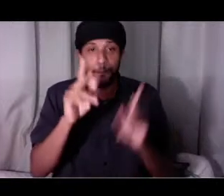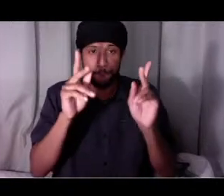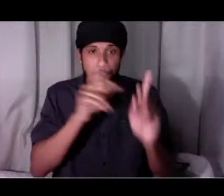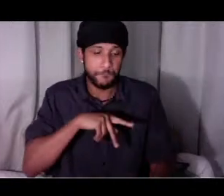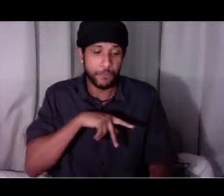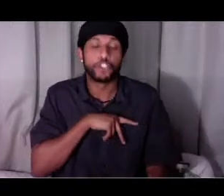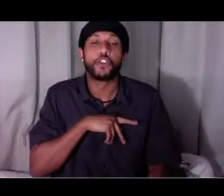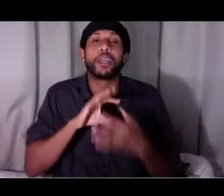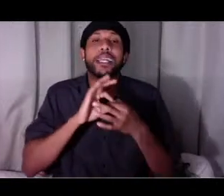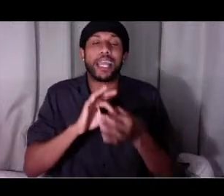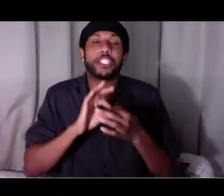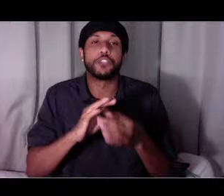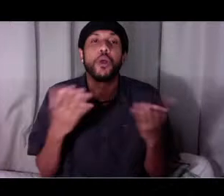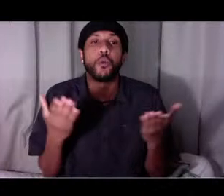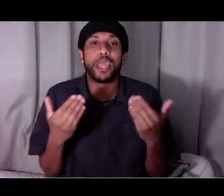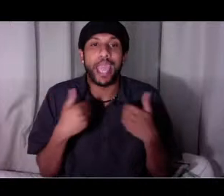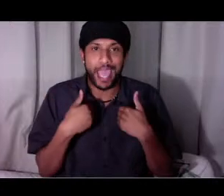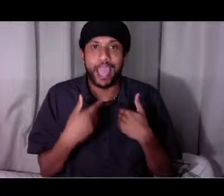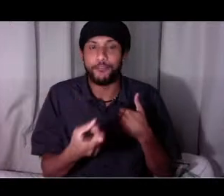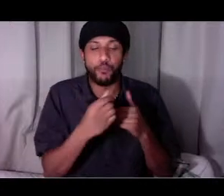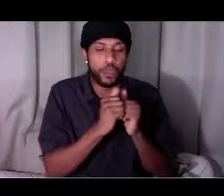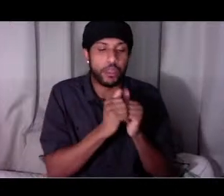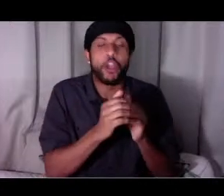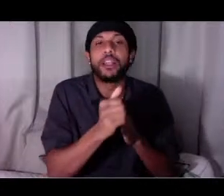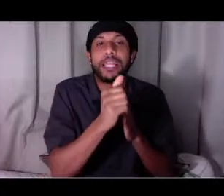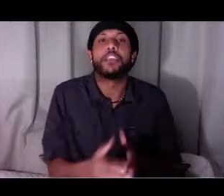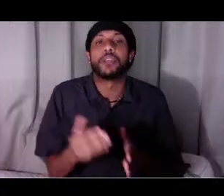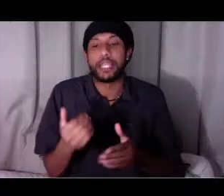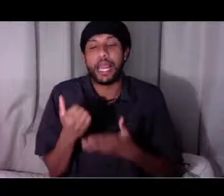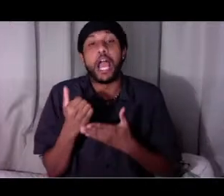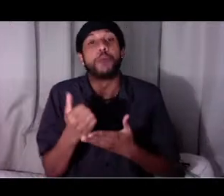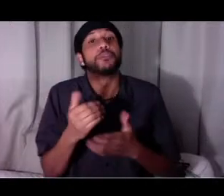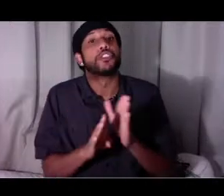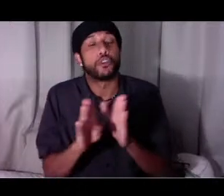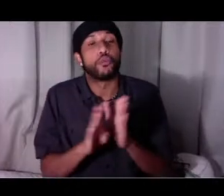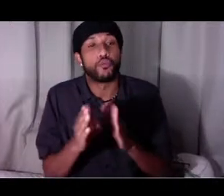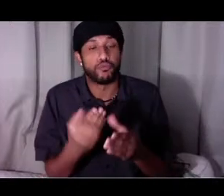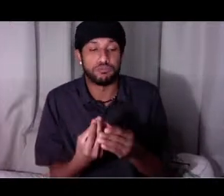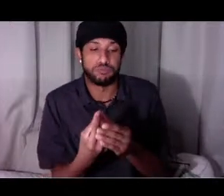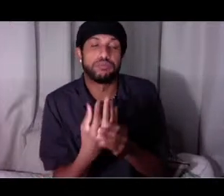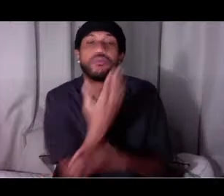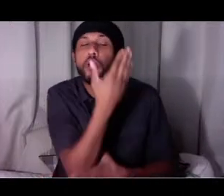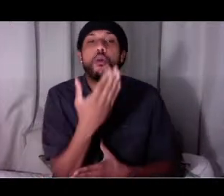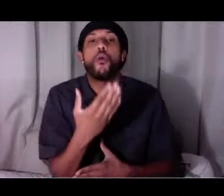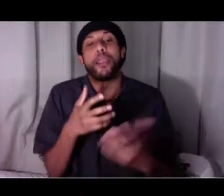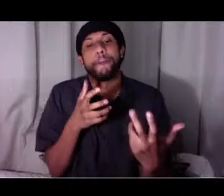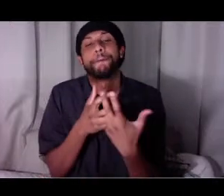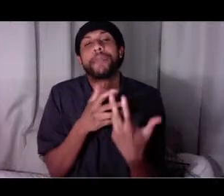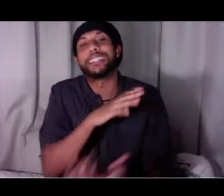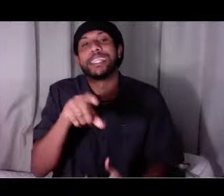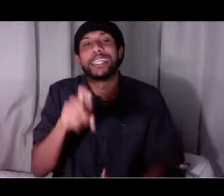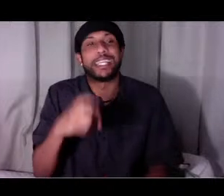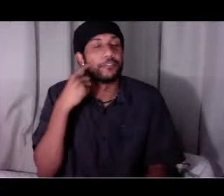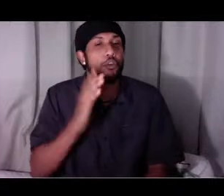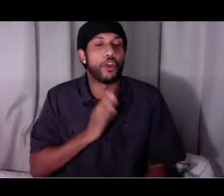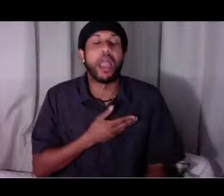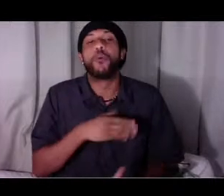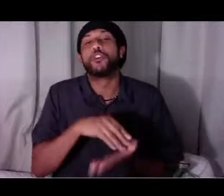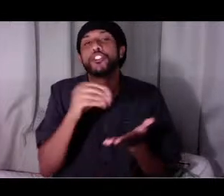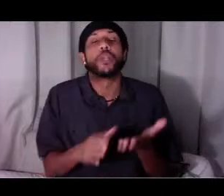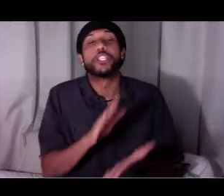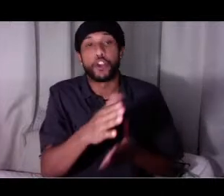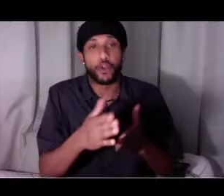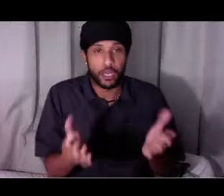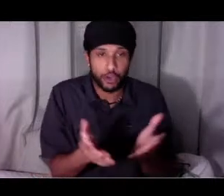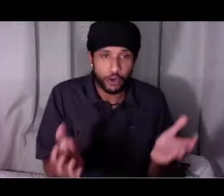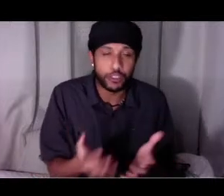we have with our leader which helps us all grow and want to collaborate to meet the need needs of our students her encouragement support and commitment